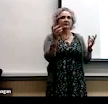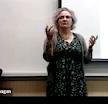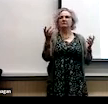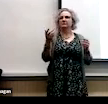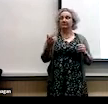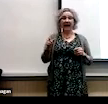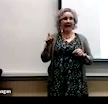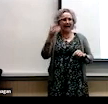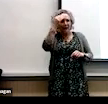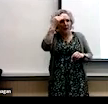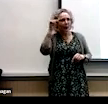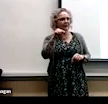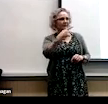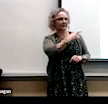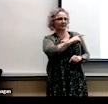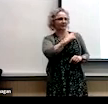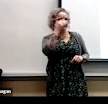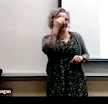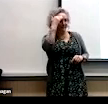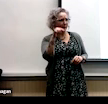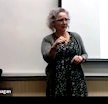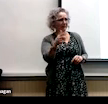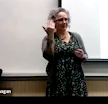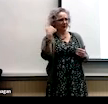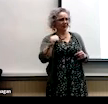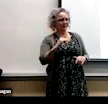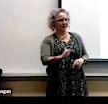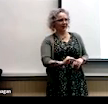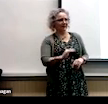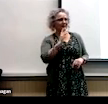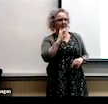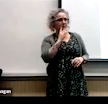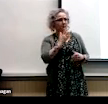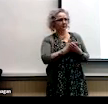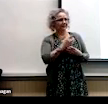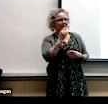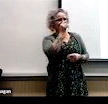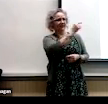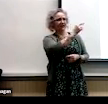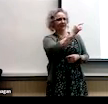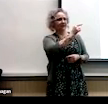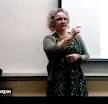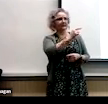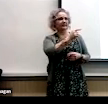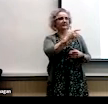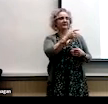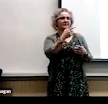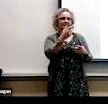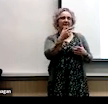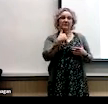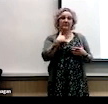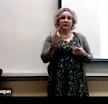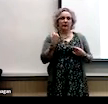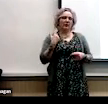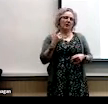sites, so I can do that. But that means that whoever else is seeing them on the adult side can't see any of those Thames Valley notes from